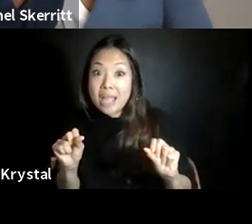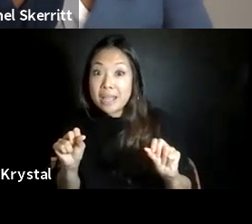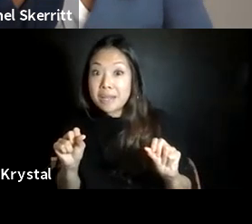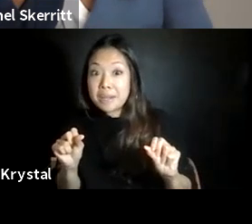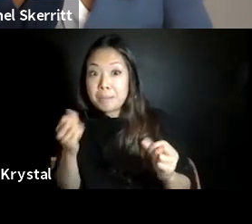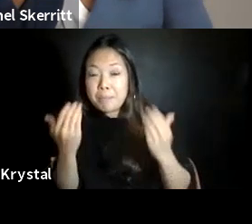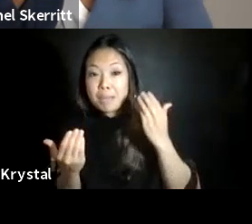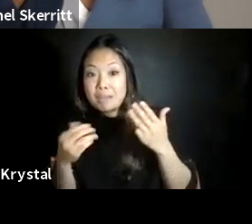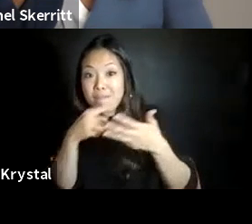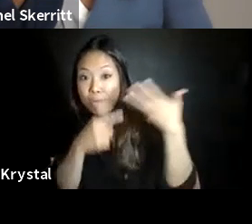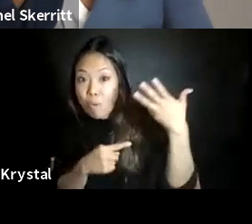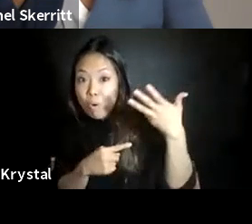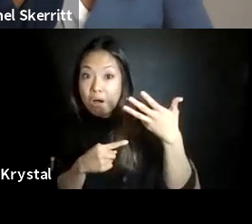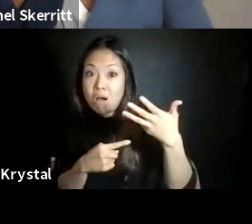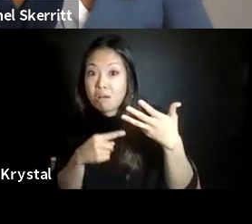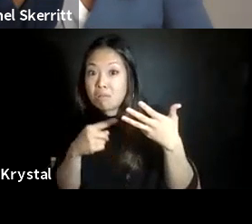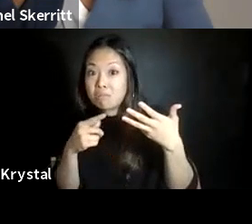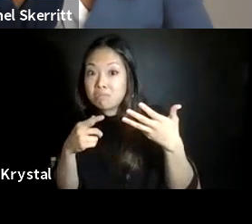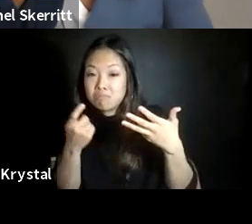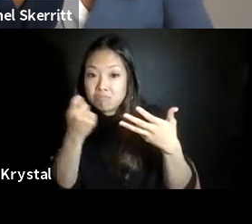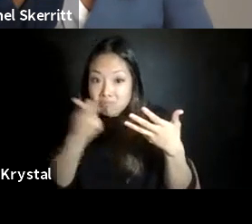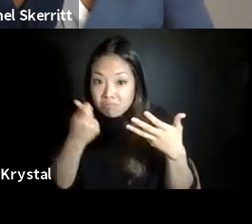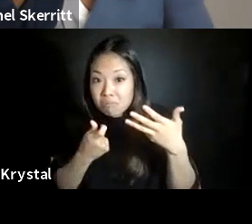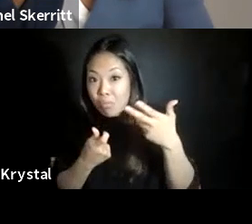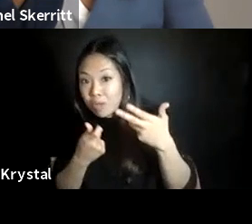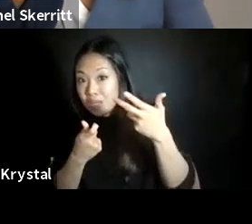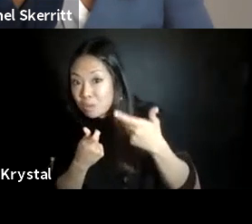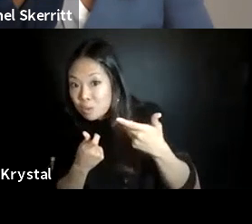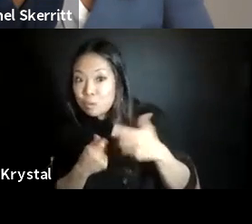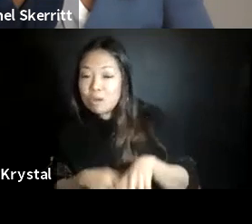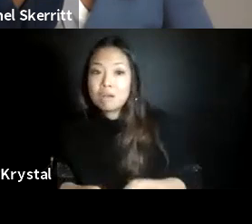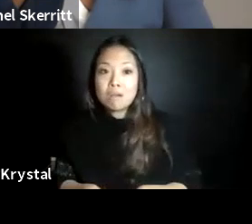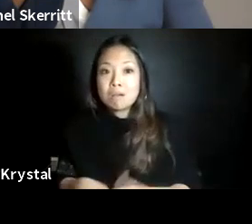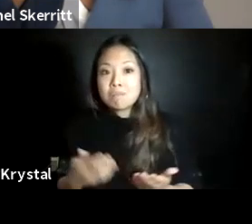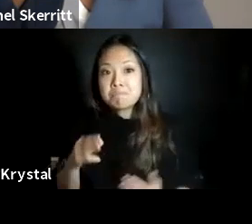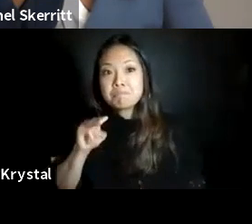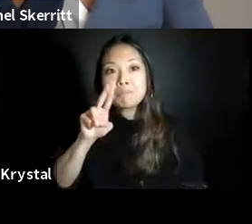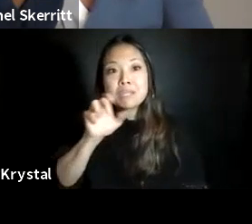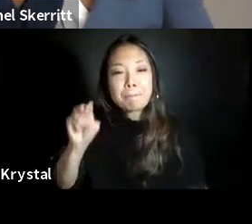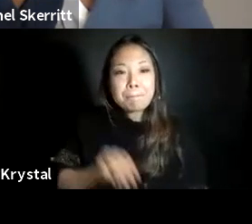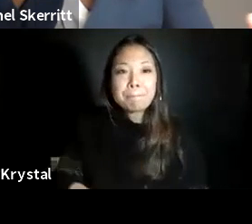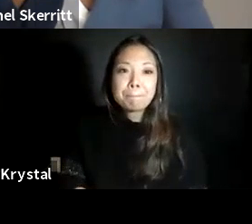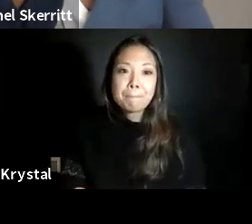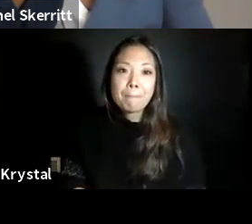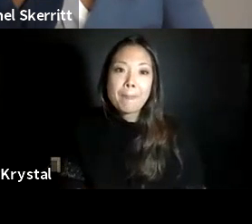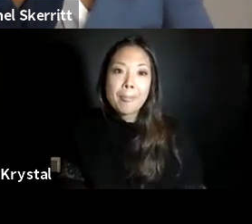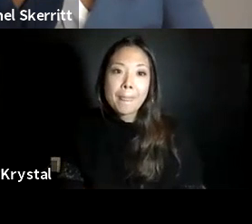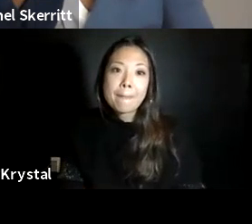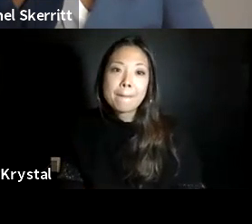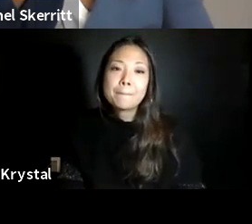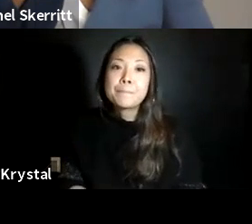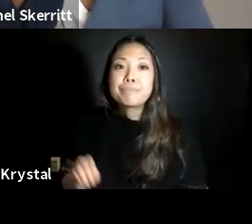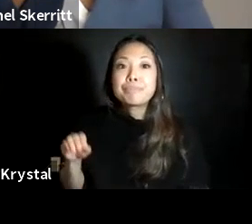discussion tonight? Ms. Lum. I would like to say that if we